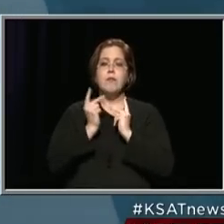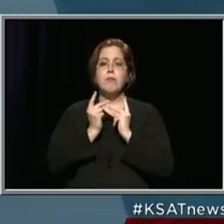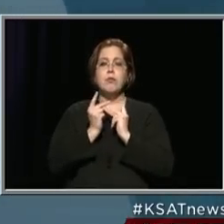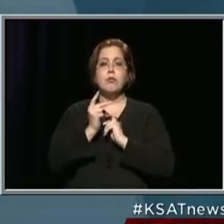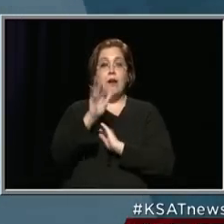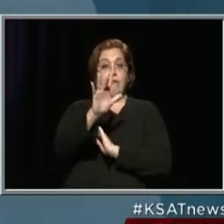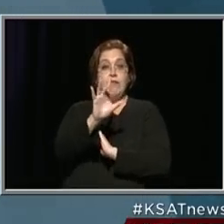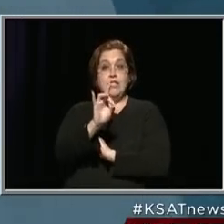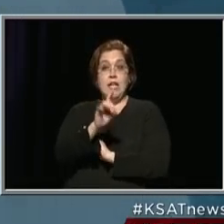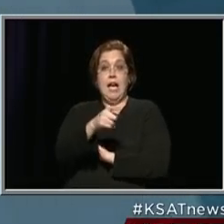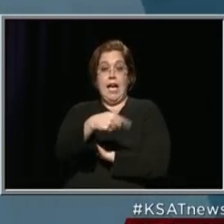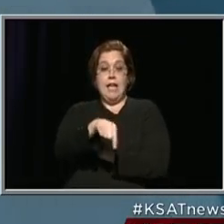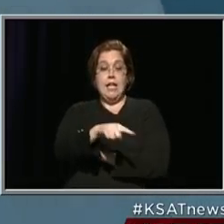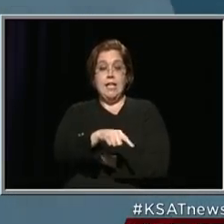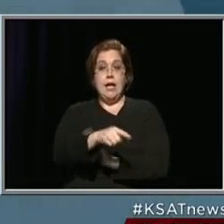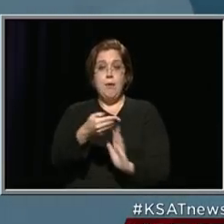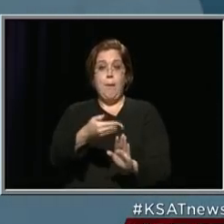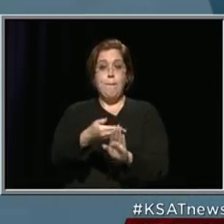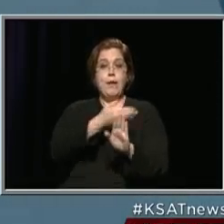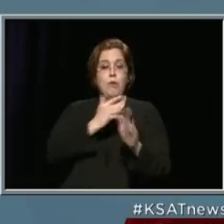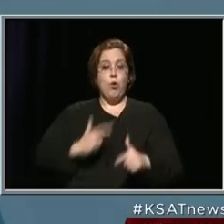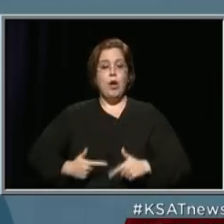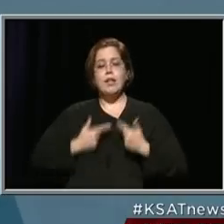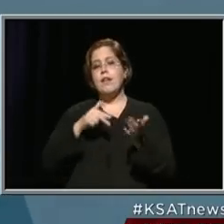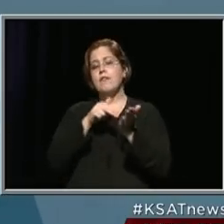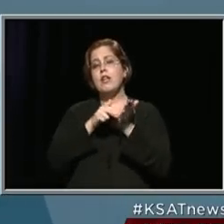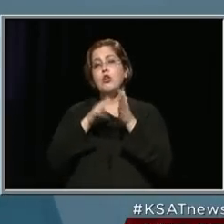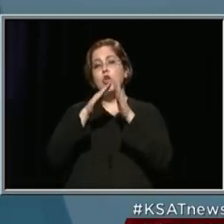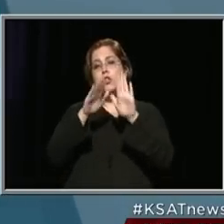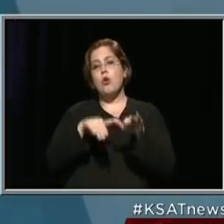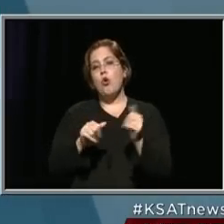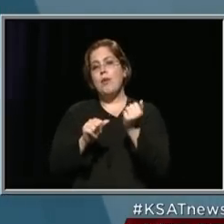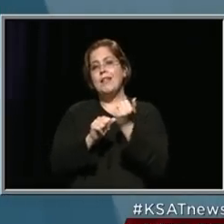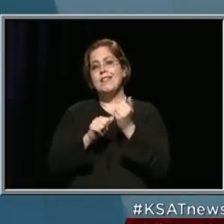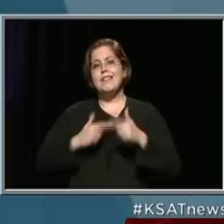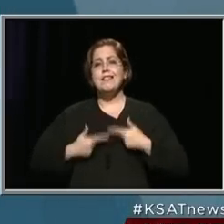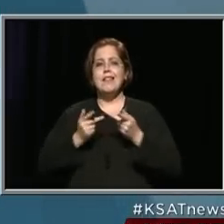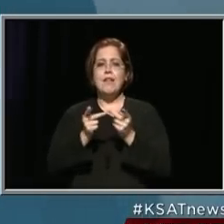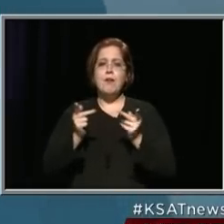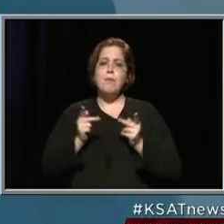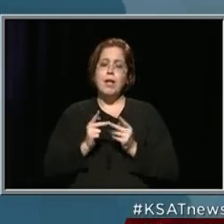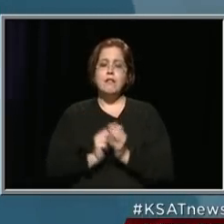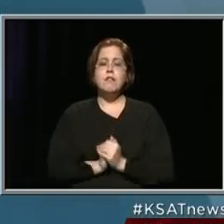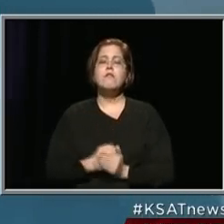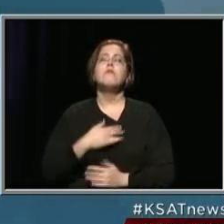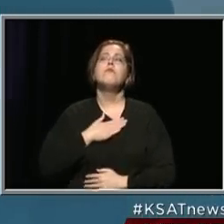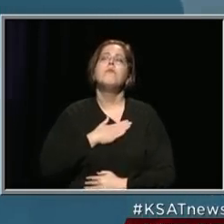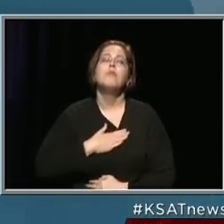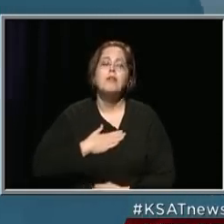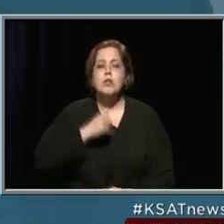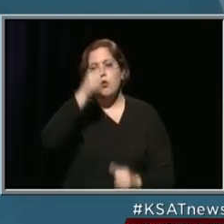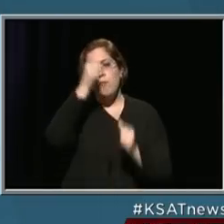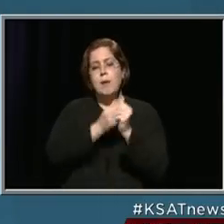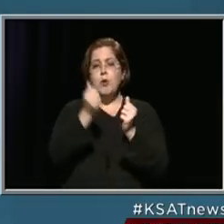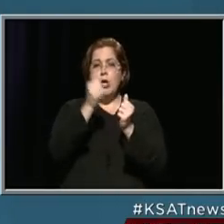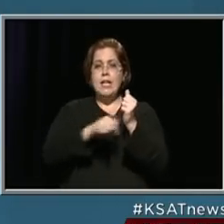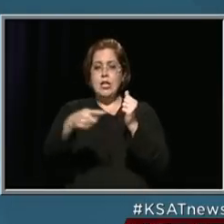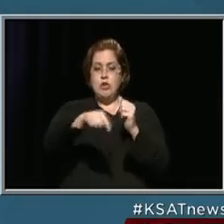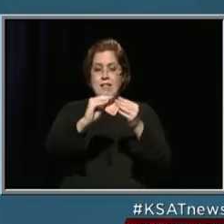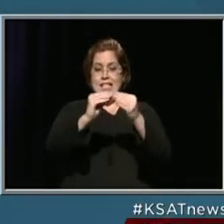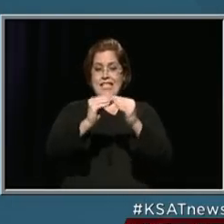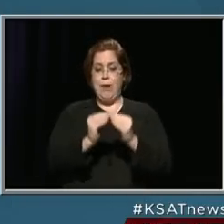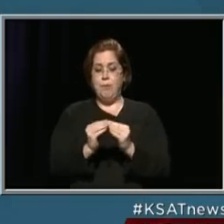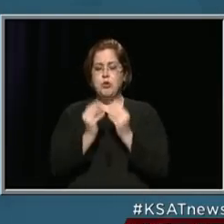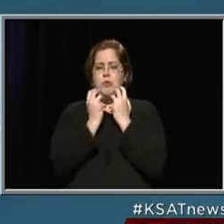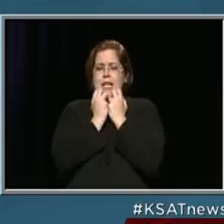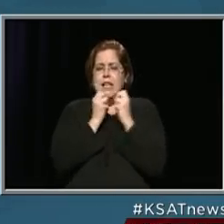them previously residents of nursing homes and assisted living facilities. So let's please remember that each one of these people was a